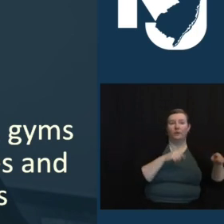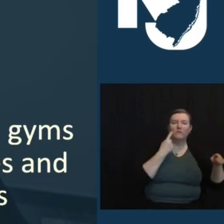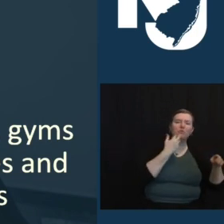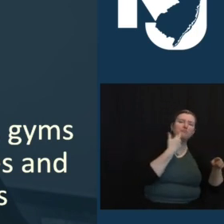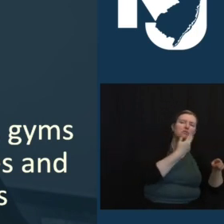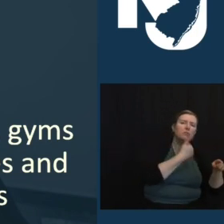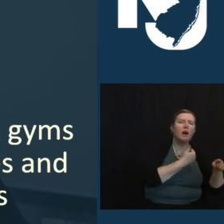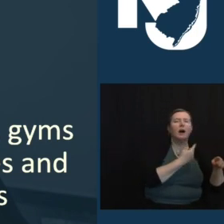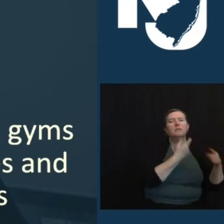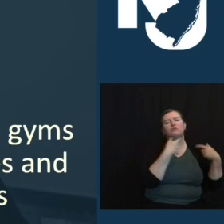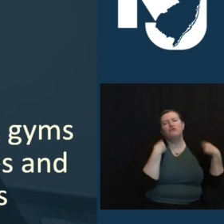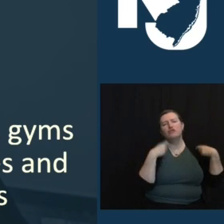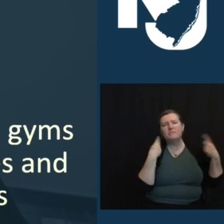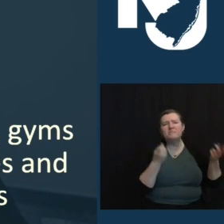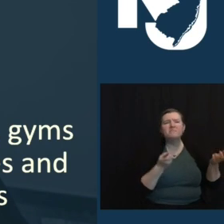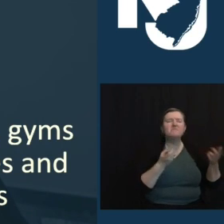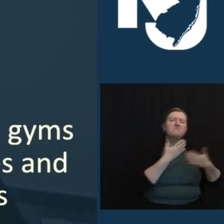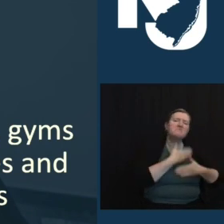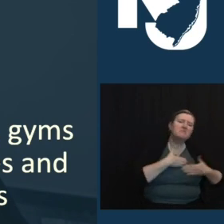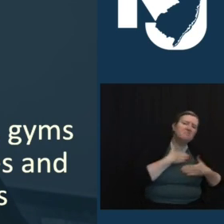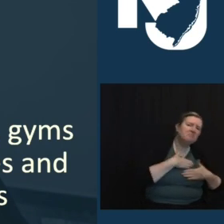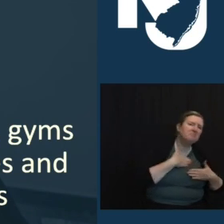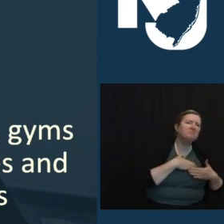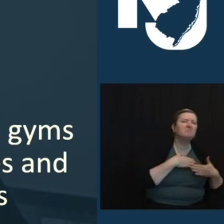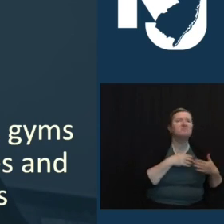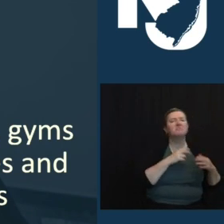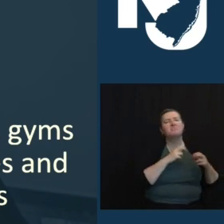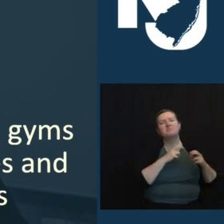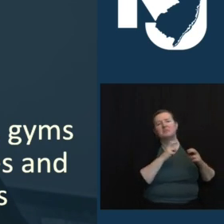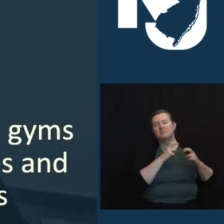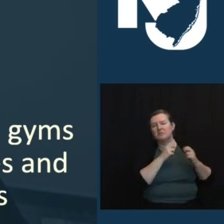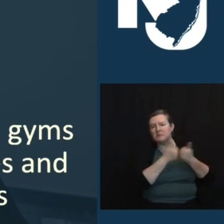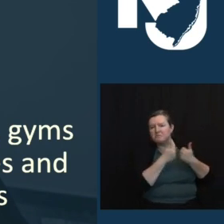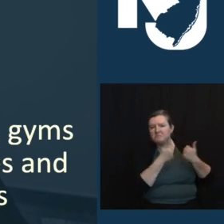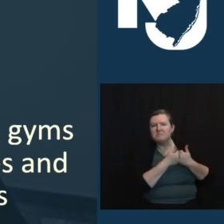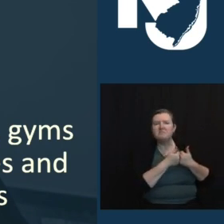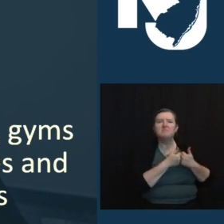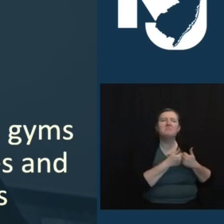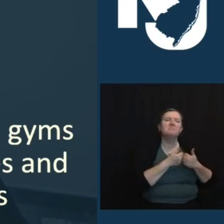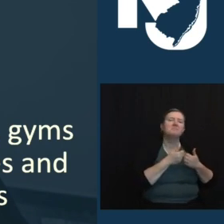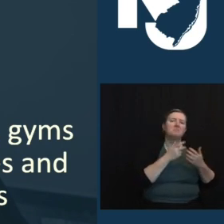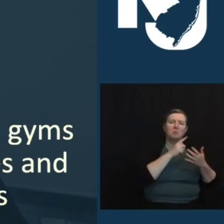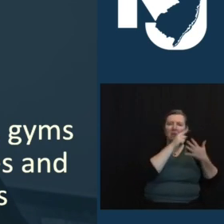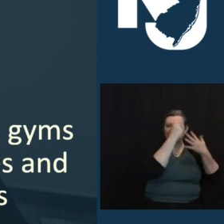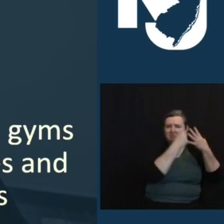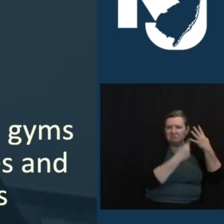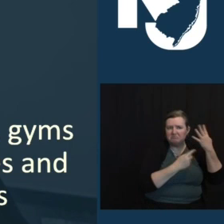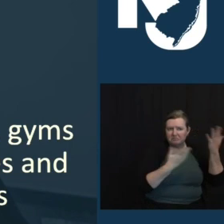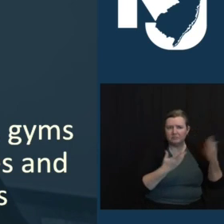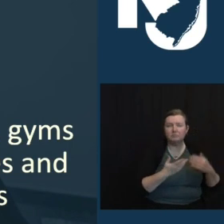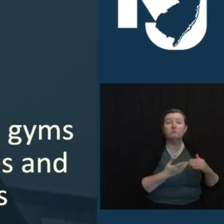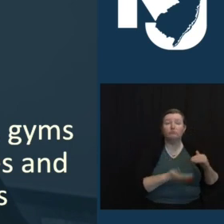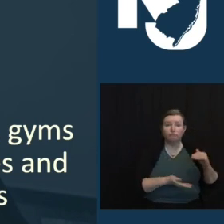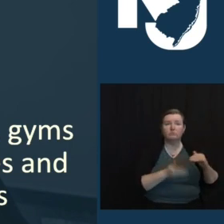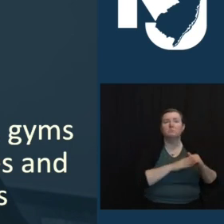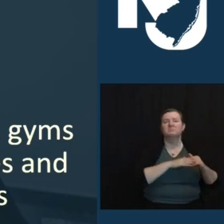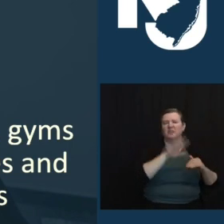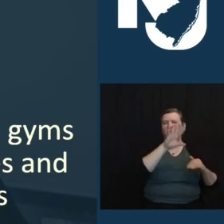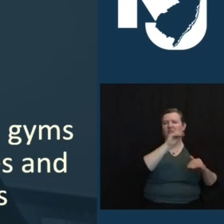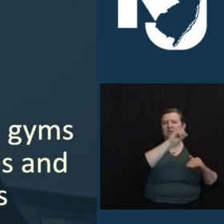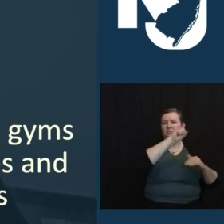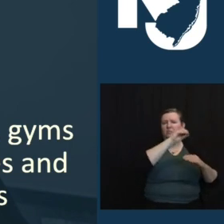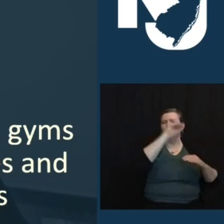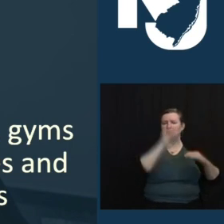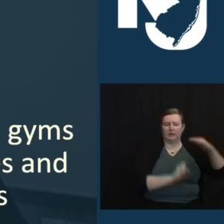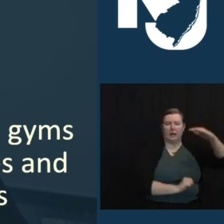health clubs, recreational facilities and arcades, and personal care businesses will move to 50% of